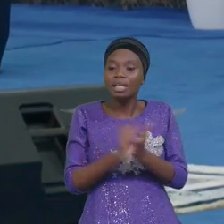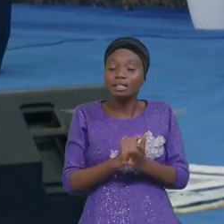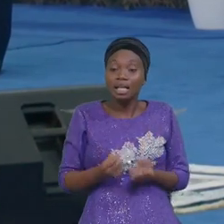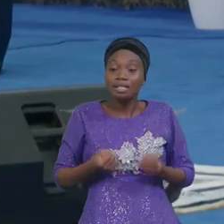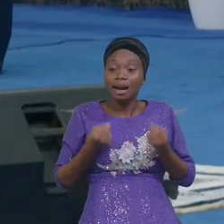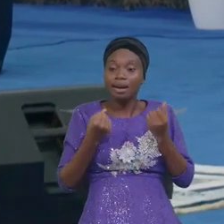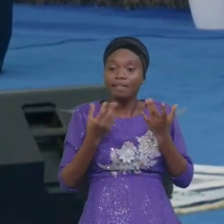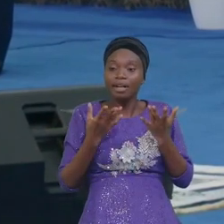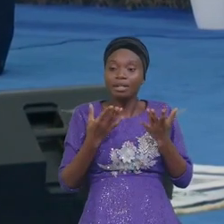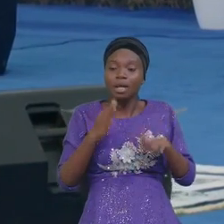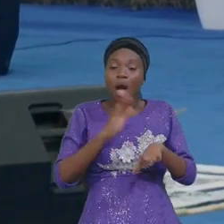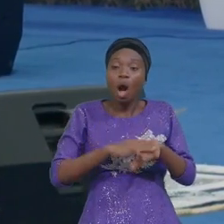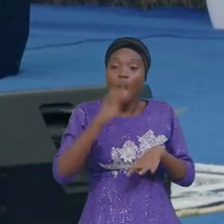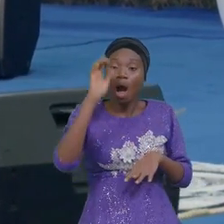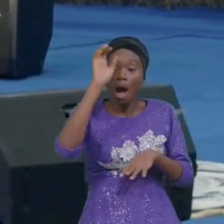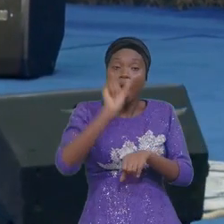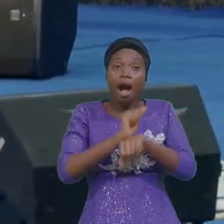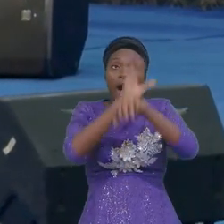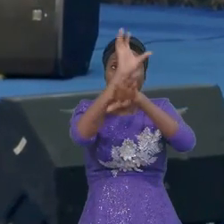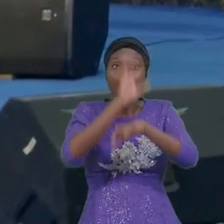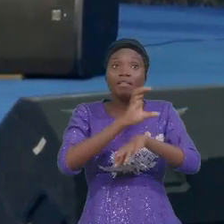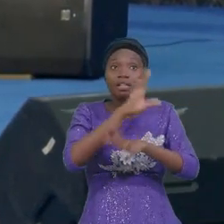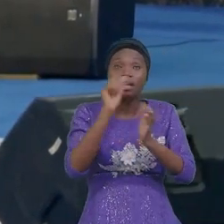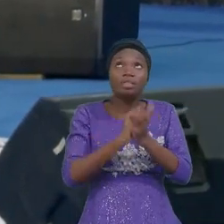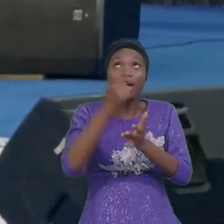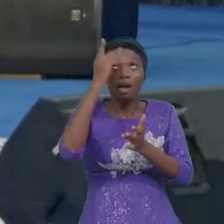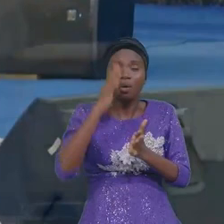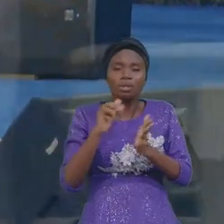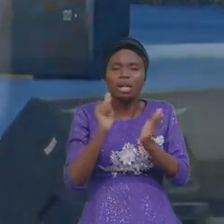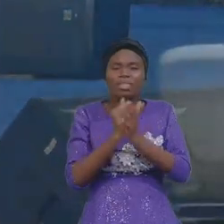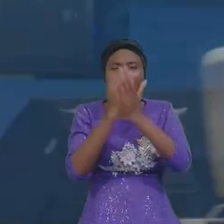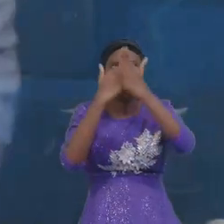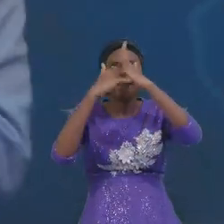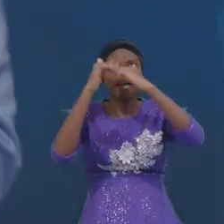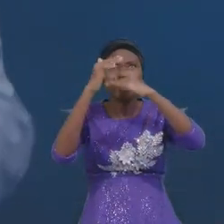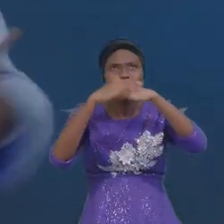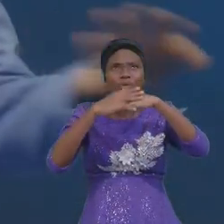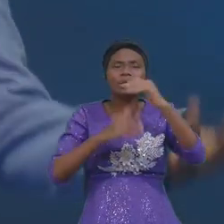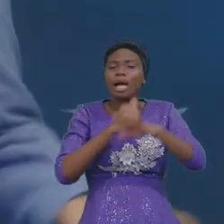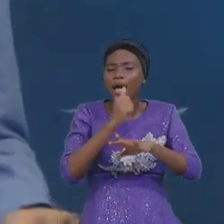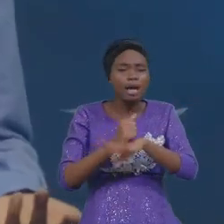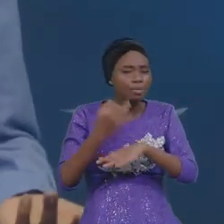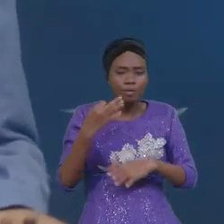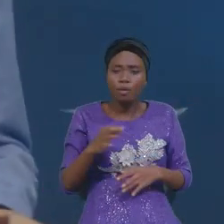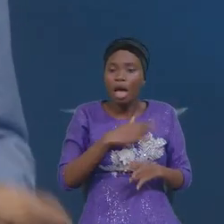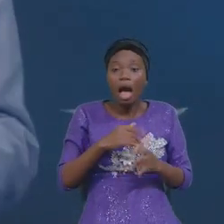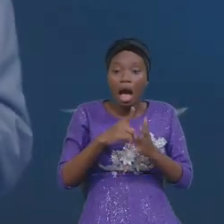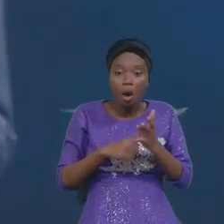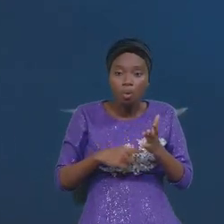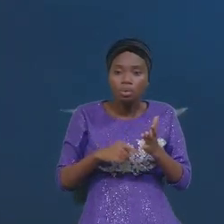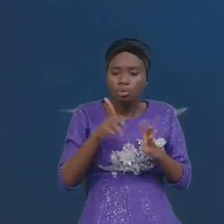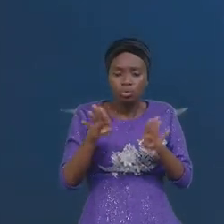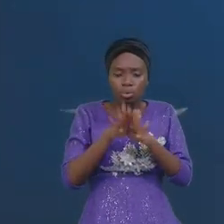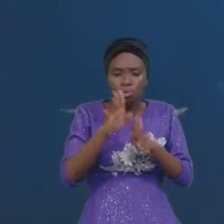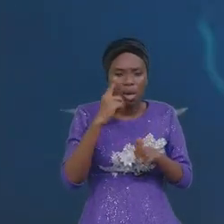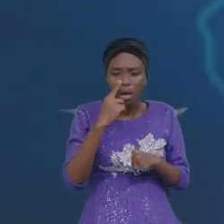sacrifice of Calvary that God, that heaven approves of. And once you close your eyes and you